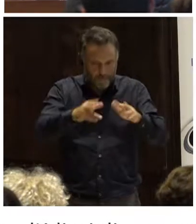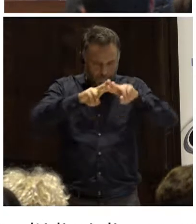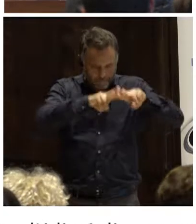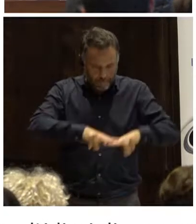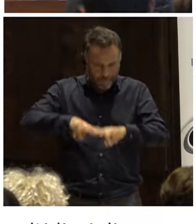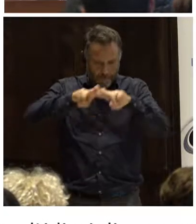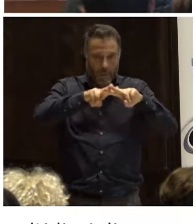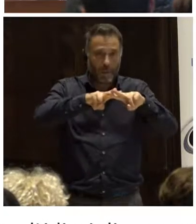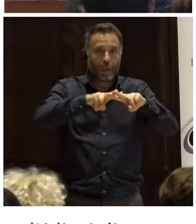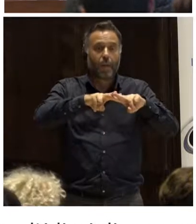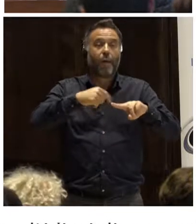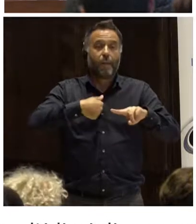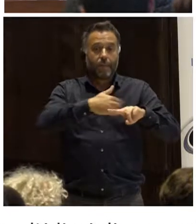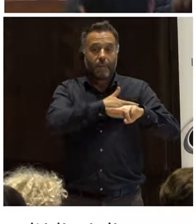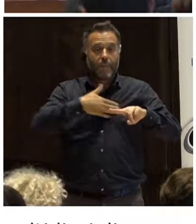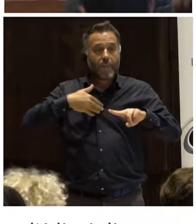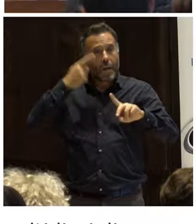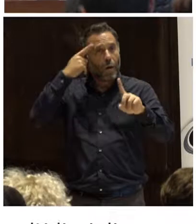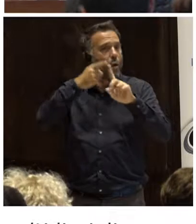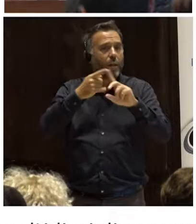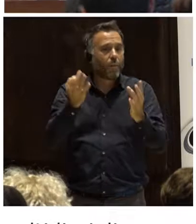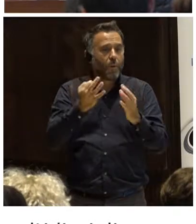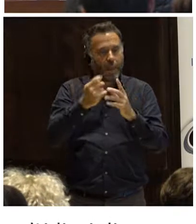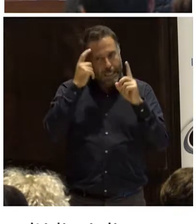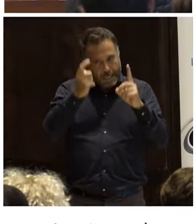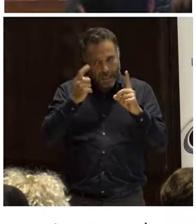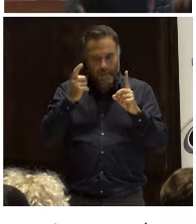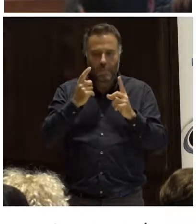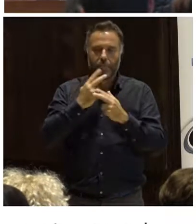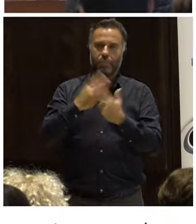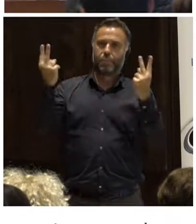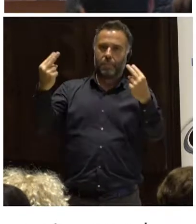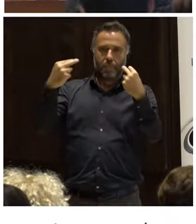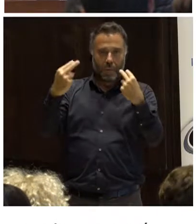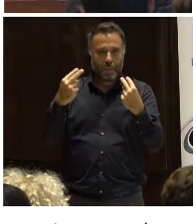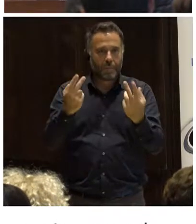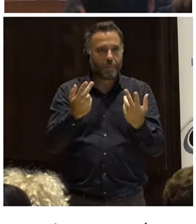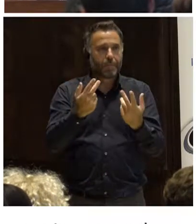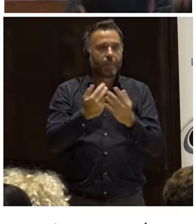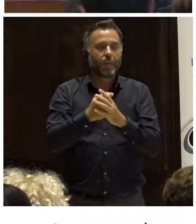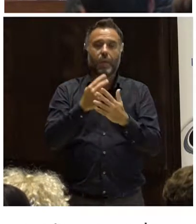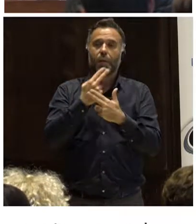of giving children with disabilities the opportunity to play. I think that this is not so